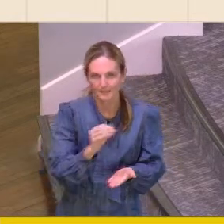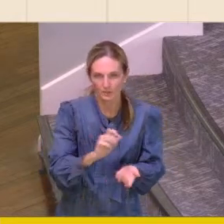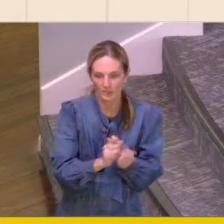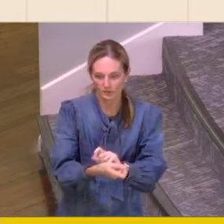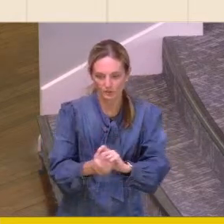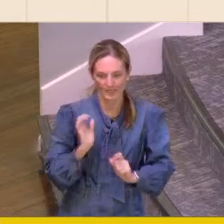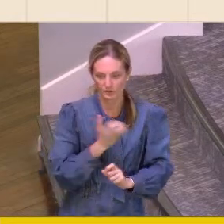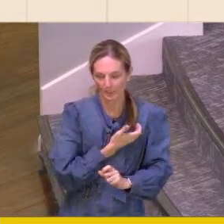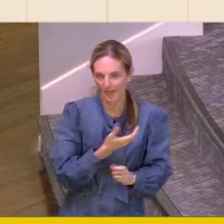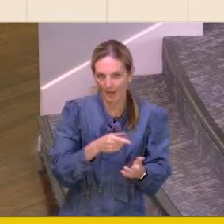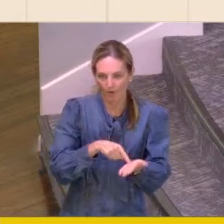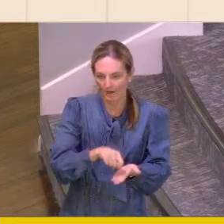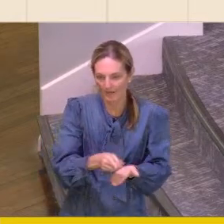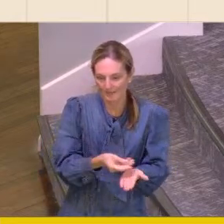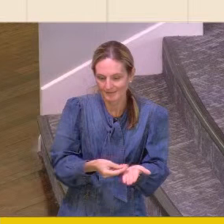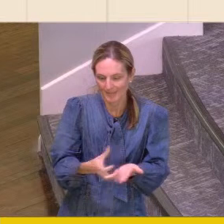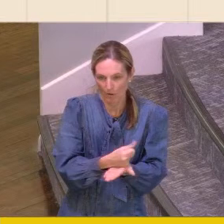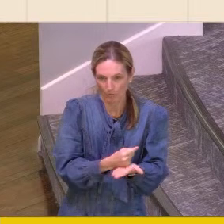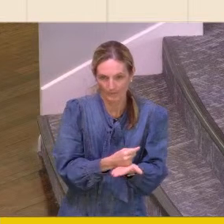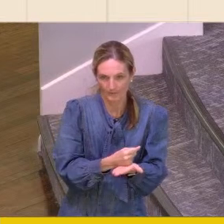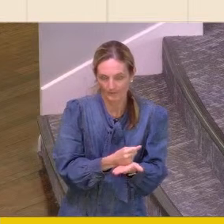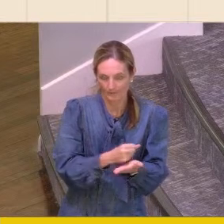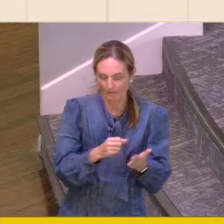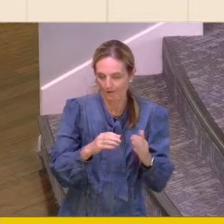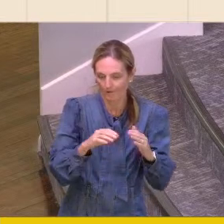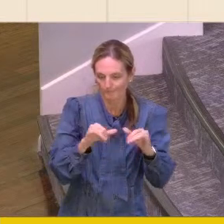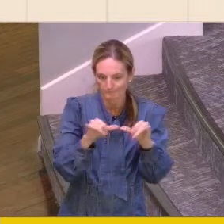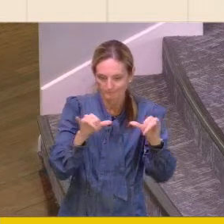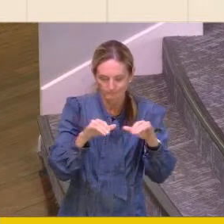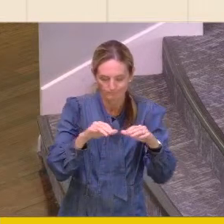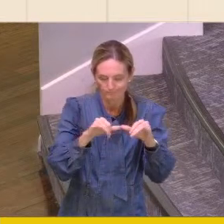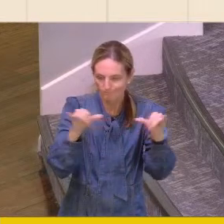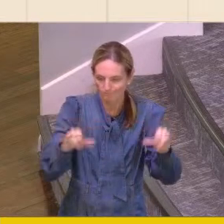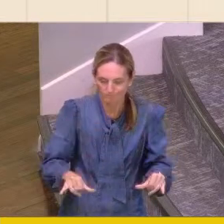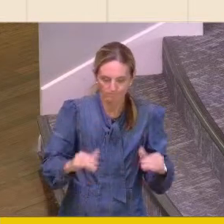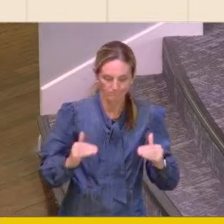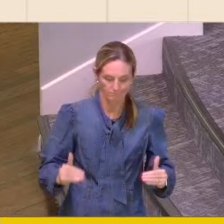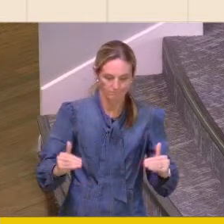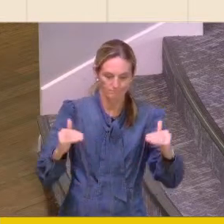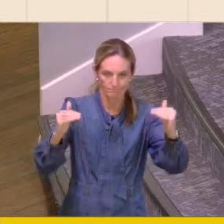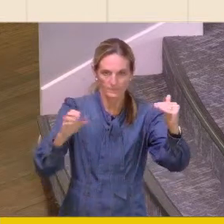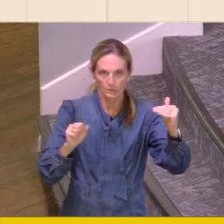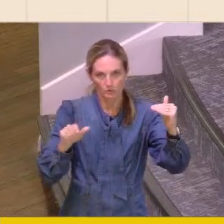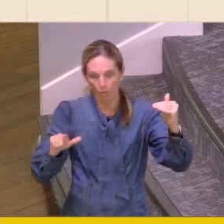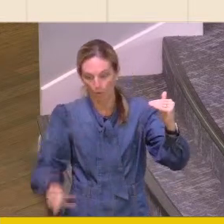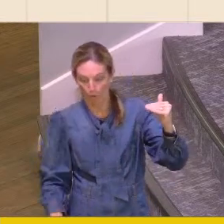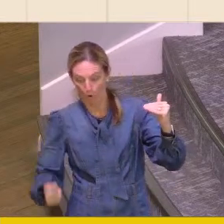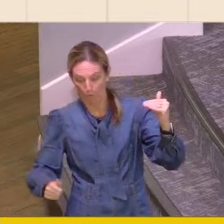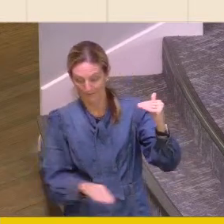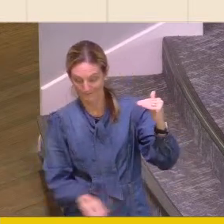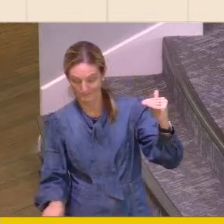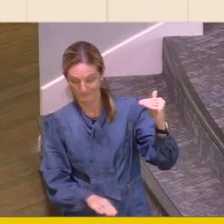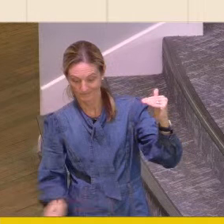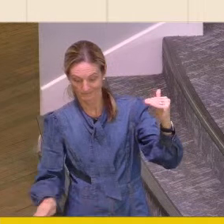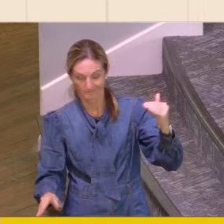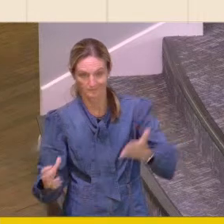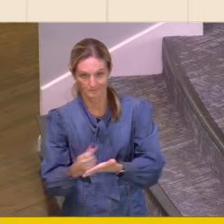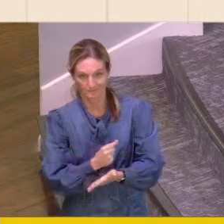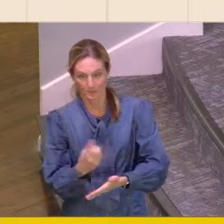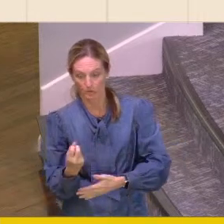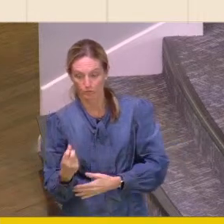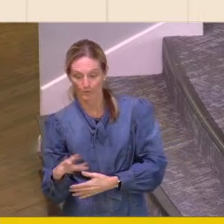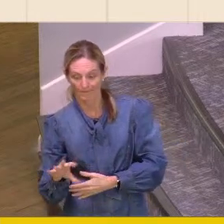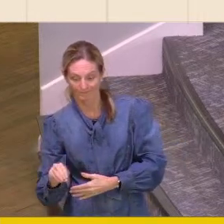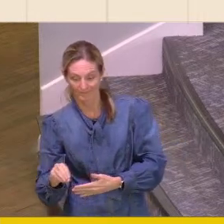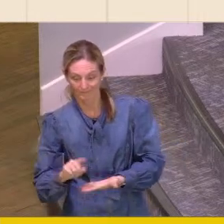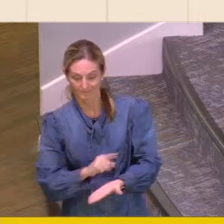salary schedule up so that the lowest paid employees are making at least $12.50, and now I think it's starting out